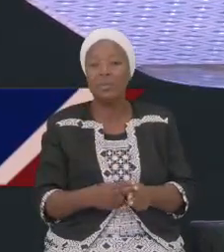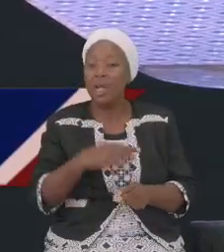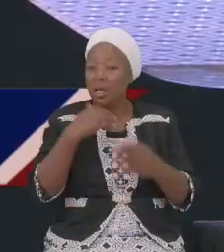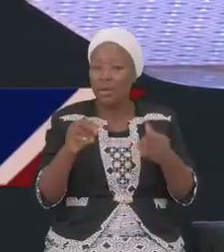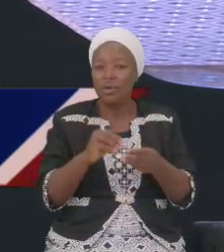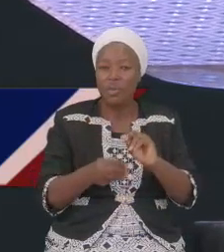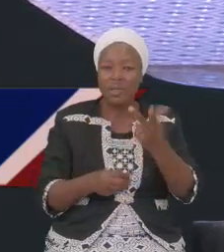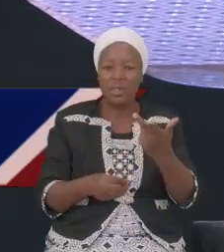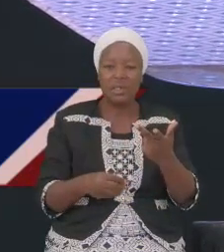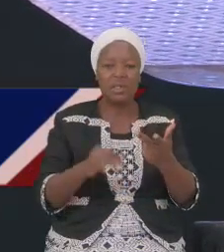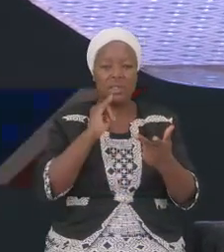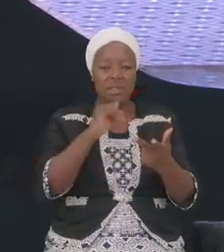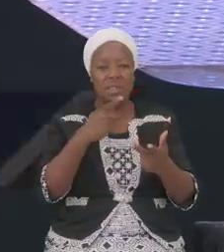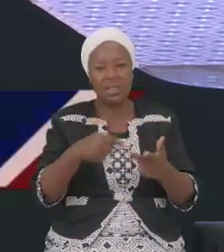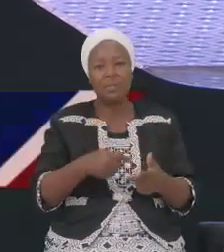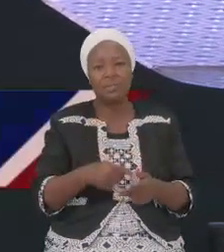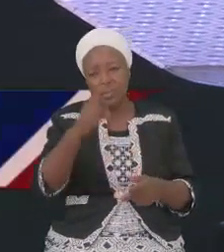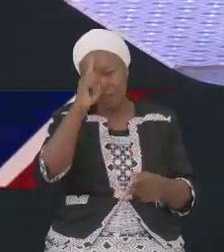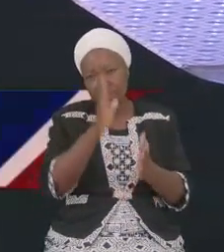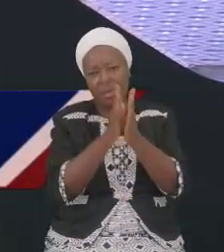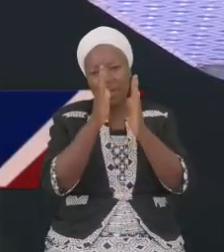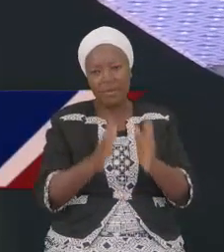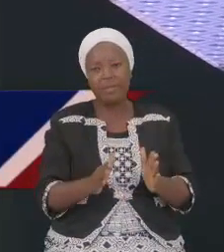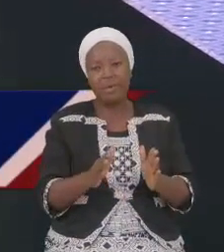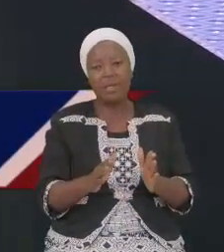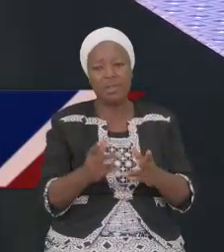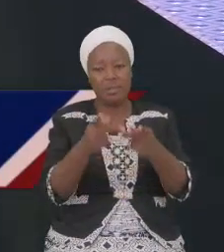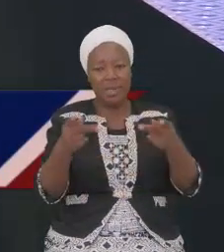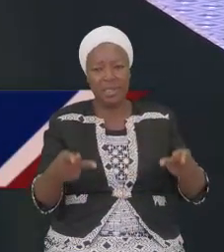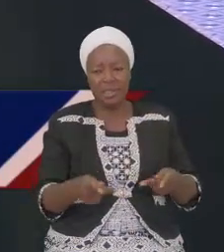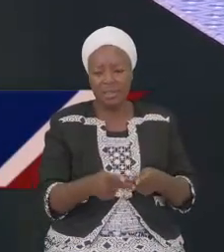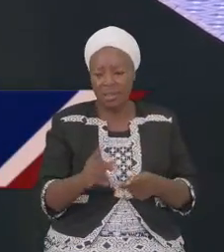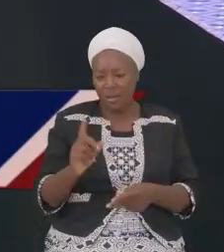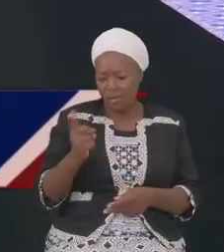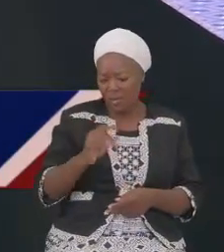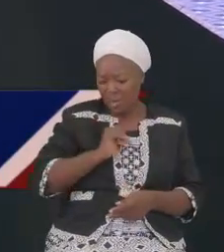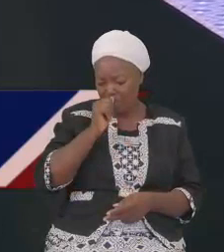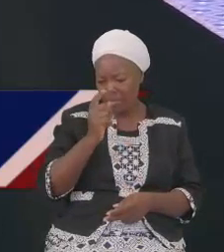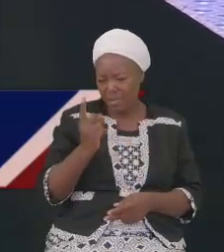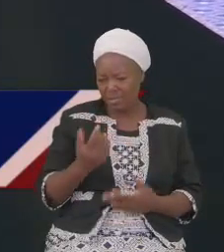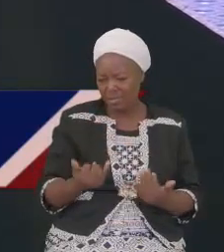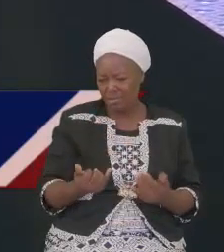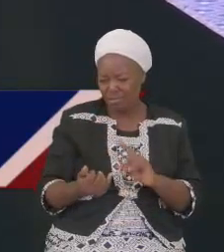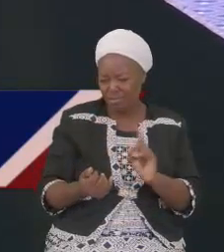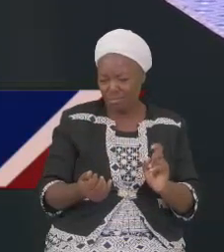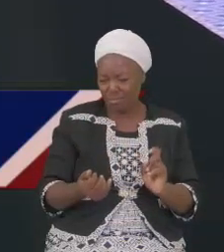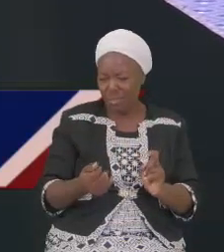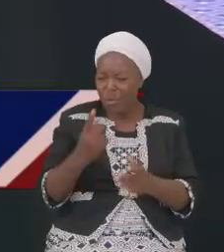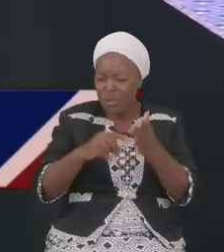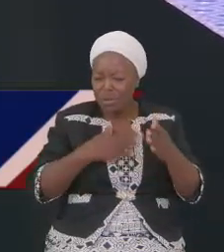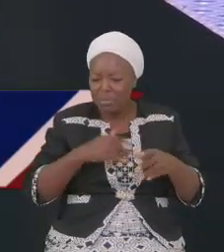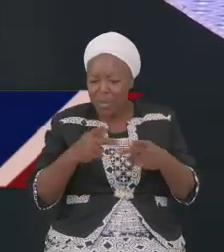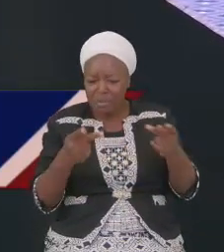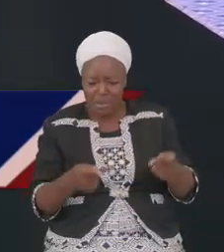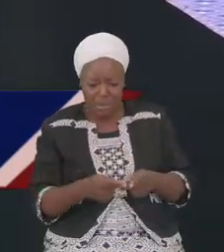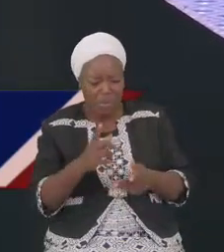number three, the believer's position. Where am I? What's my position? What's my